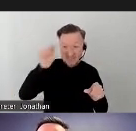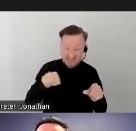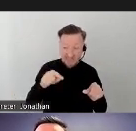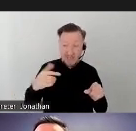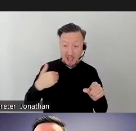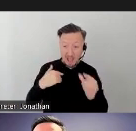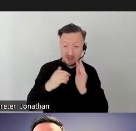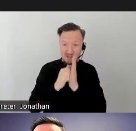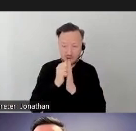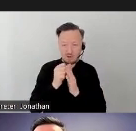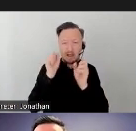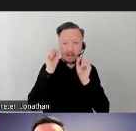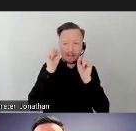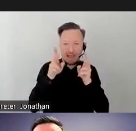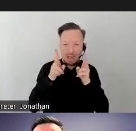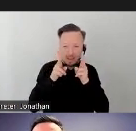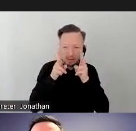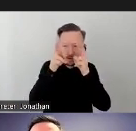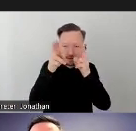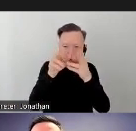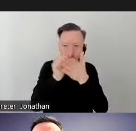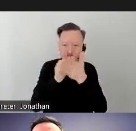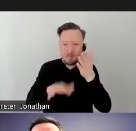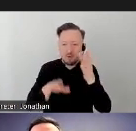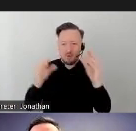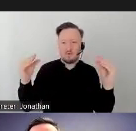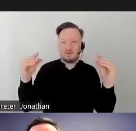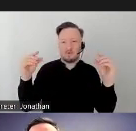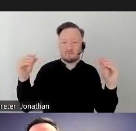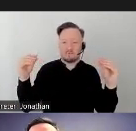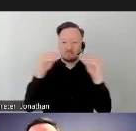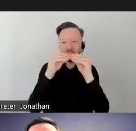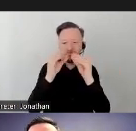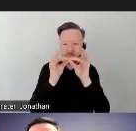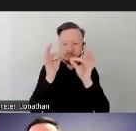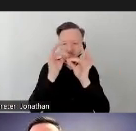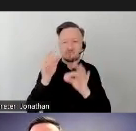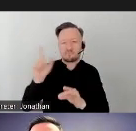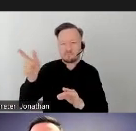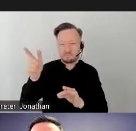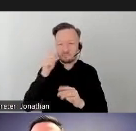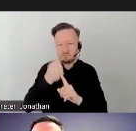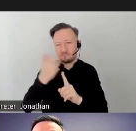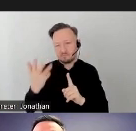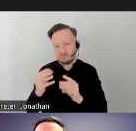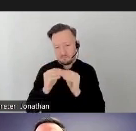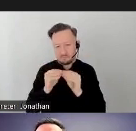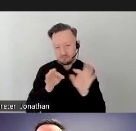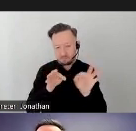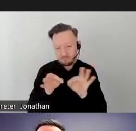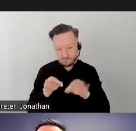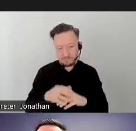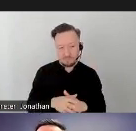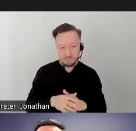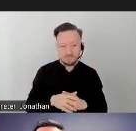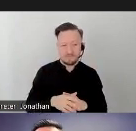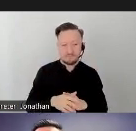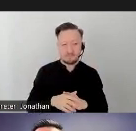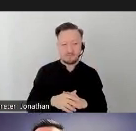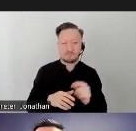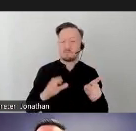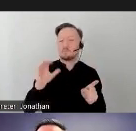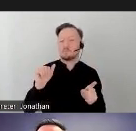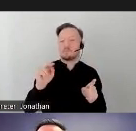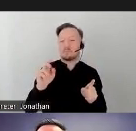colon and connect things back together. And we'll talk a little bit more about surgery down the road. So let's talk about